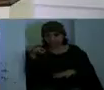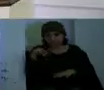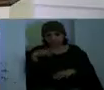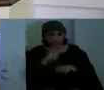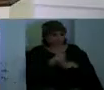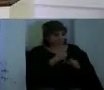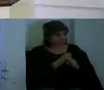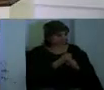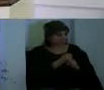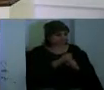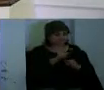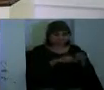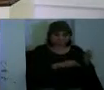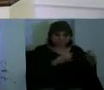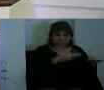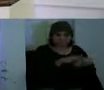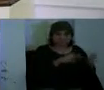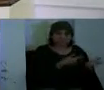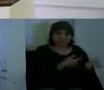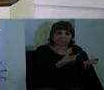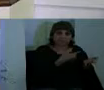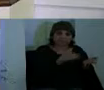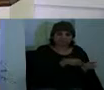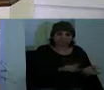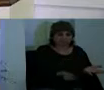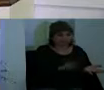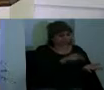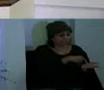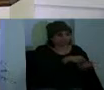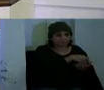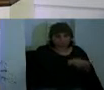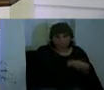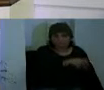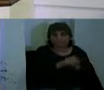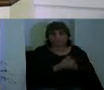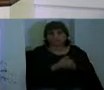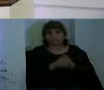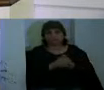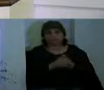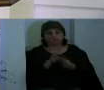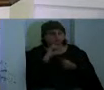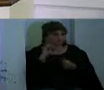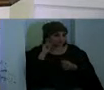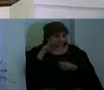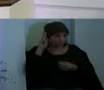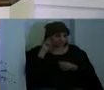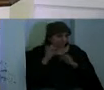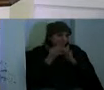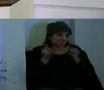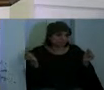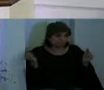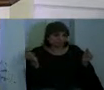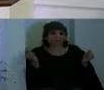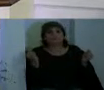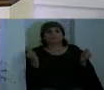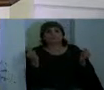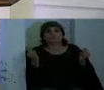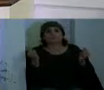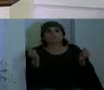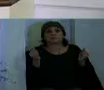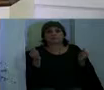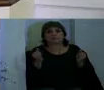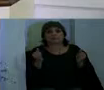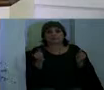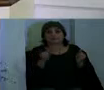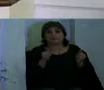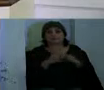walk. How he made the deaf to hear. How the dumb began to talk. Oh, it's through signs like